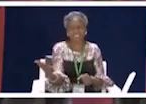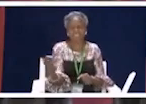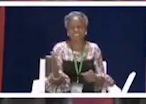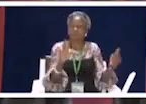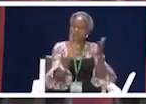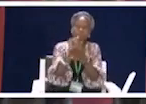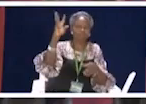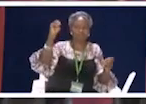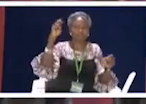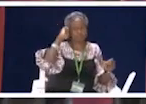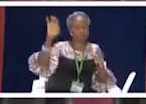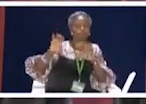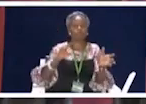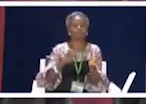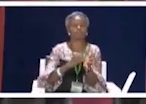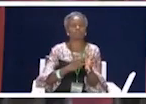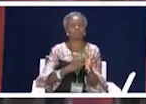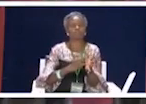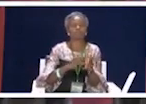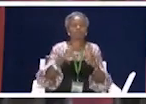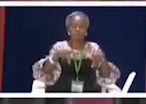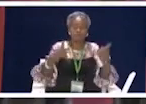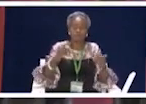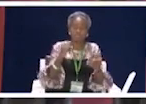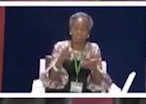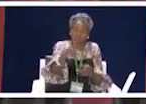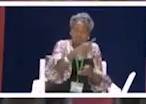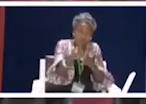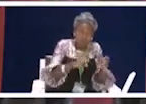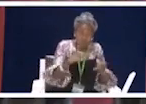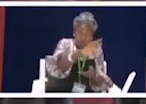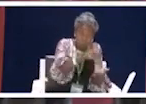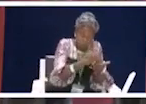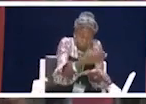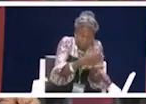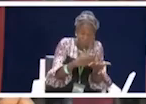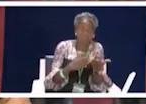believe him, he will do it. Provided you play your own role.